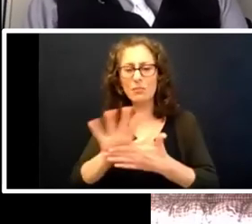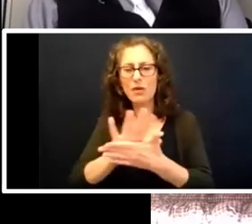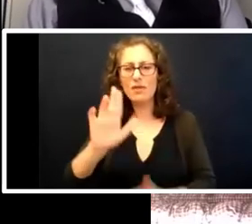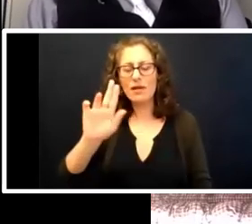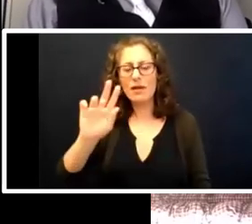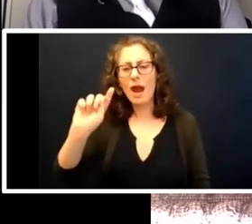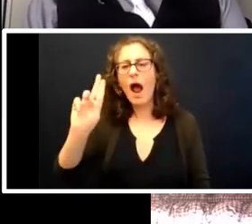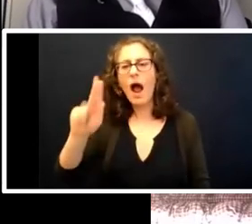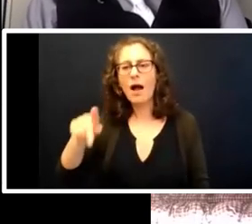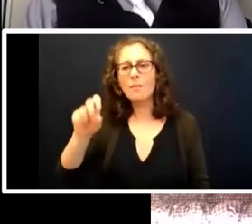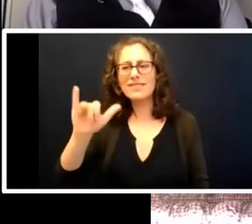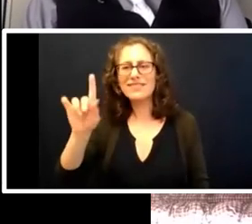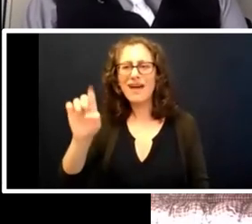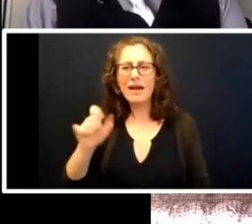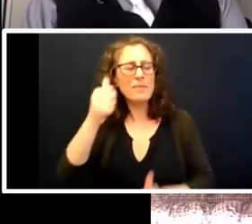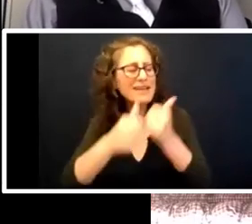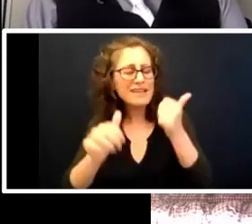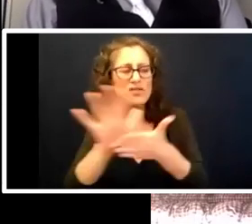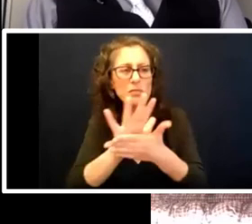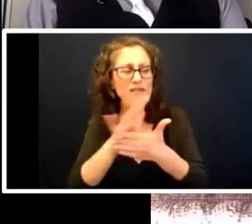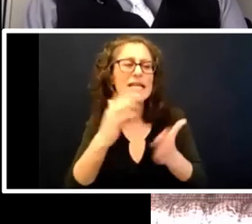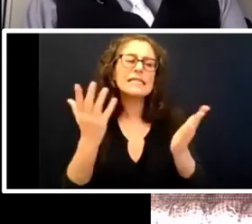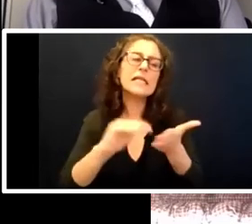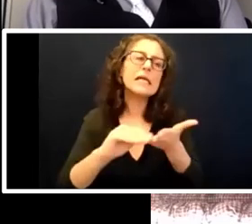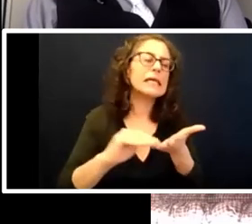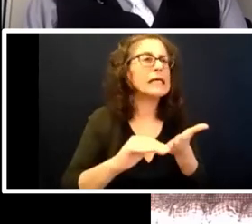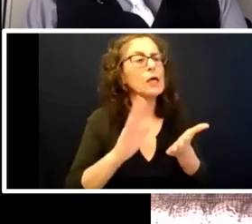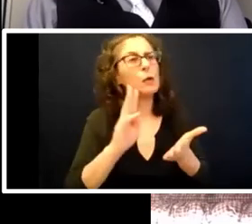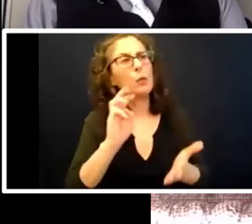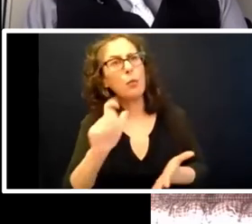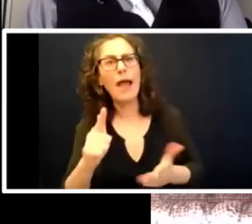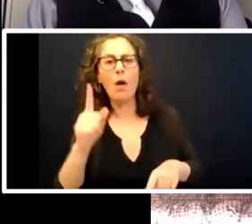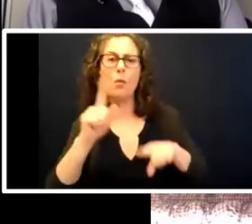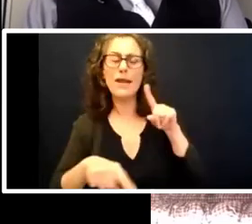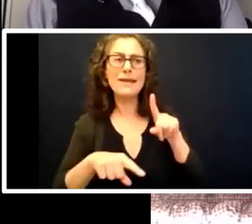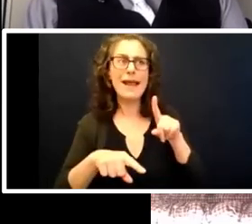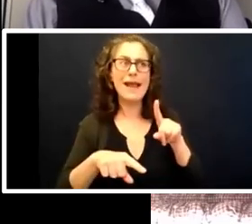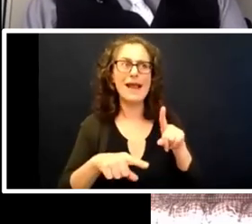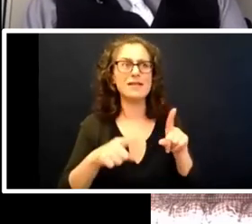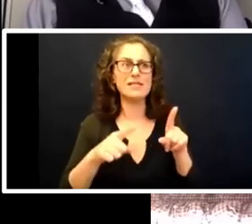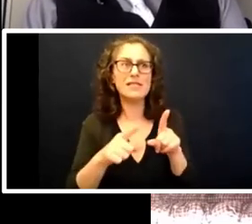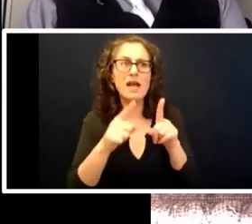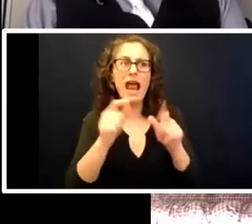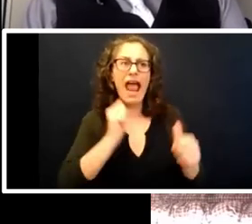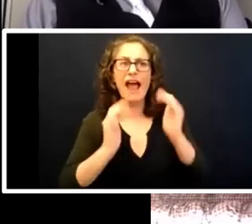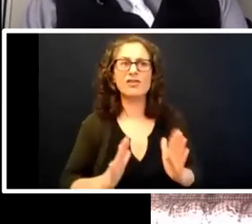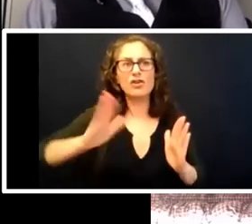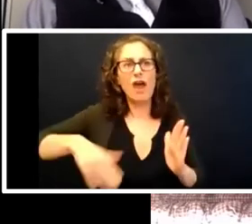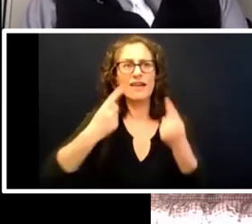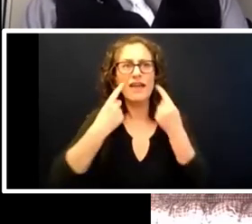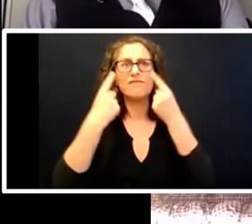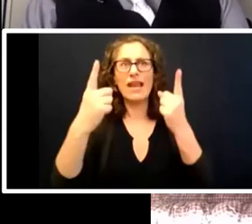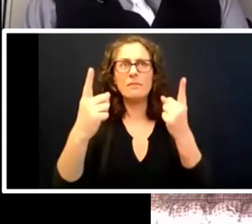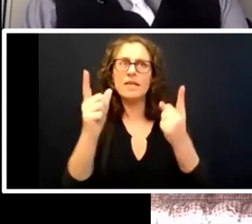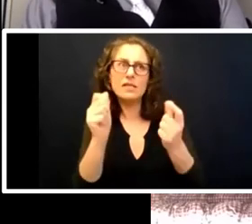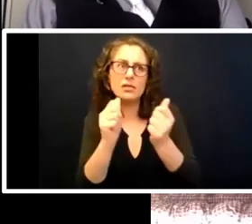excuse of, oh, well, we can't cast a no-name actor who uses a wheelchair